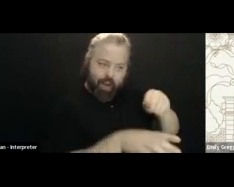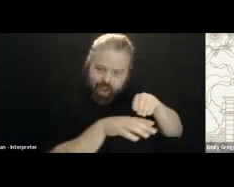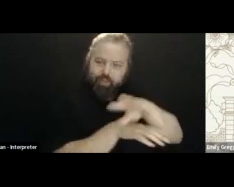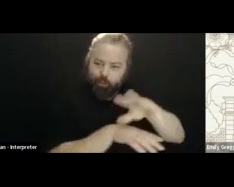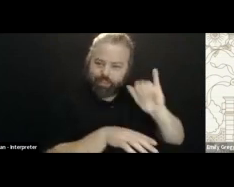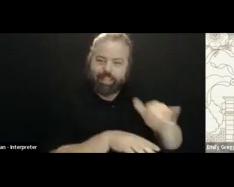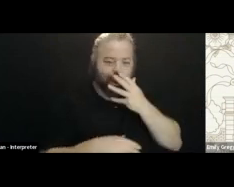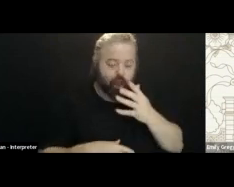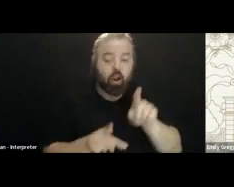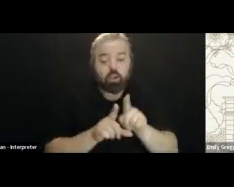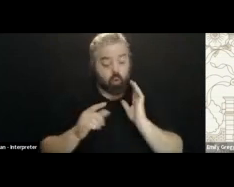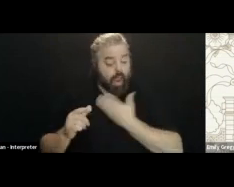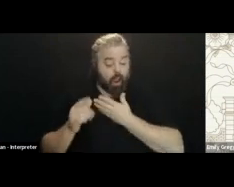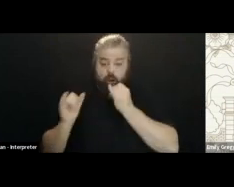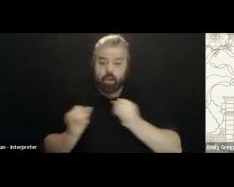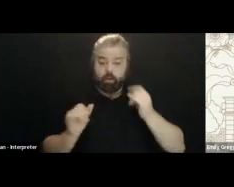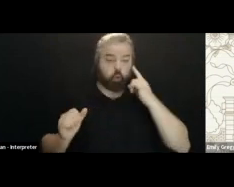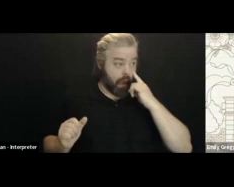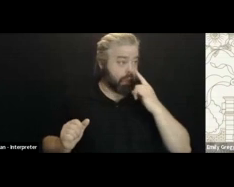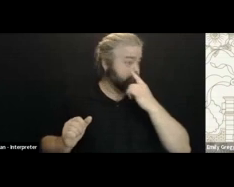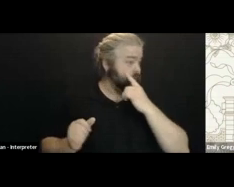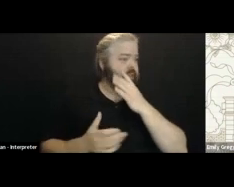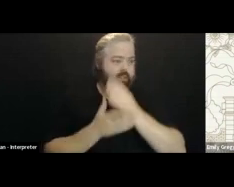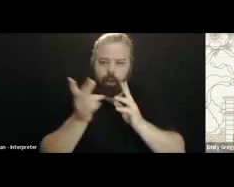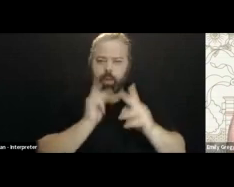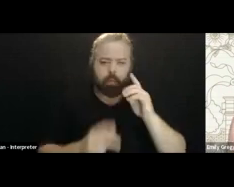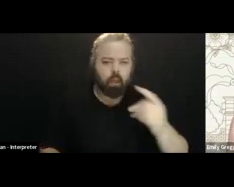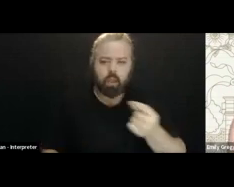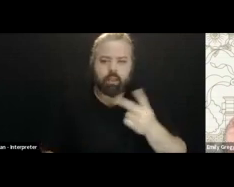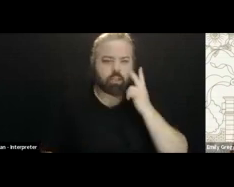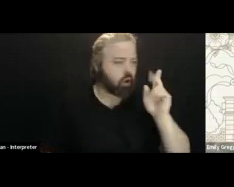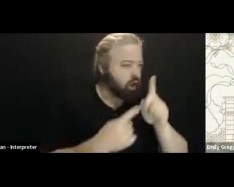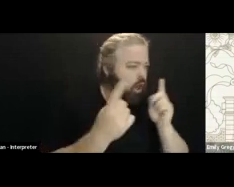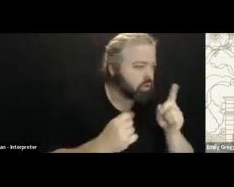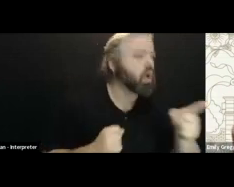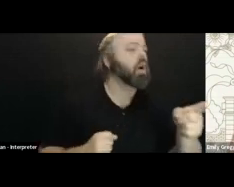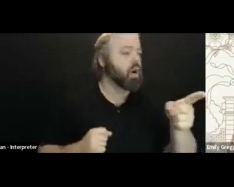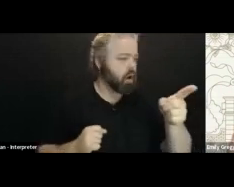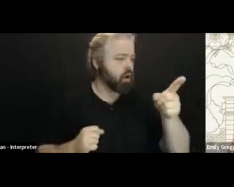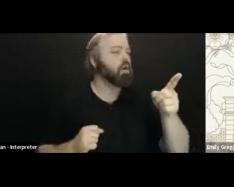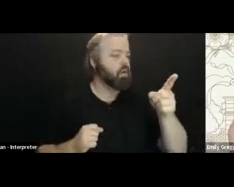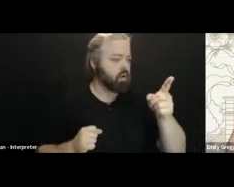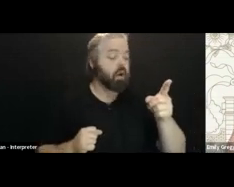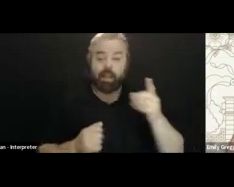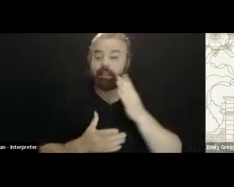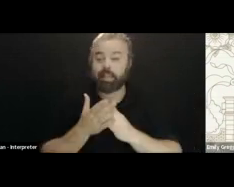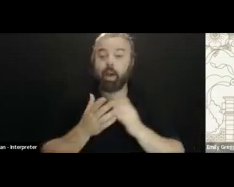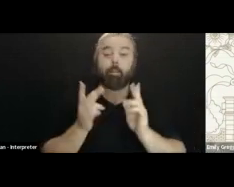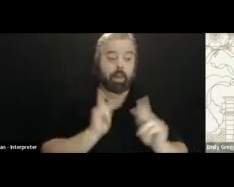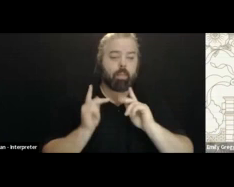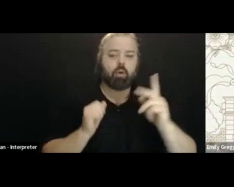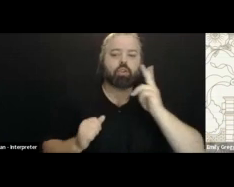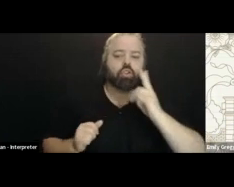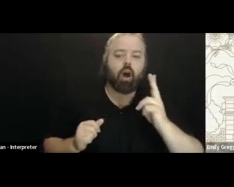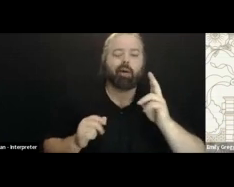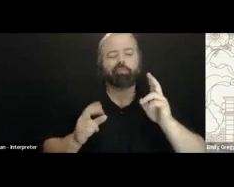people immediately saw the contrast, and some people immediately saw what I'm going to call the reverse of those